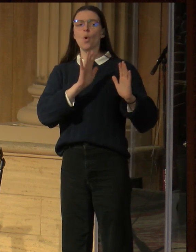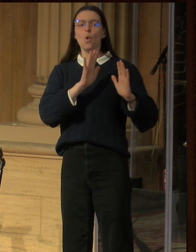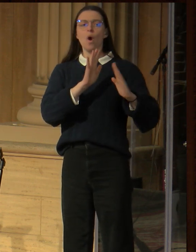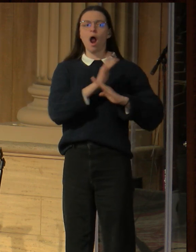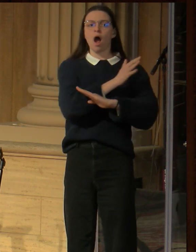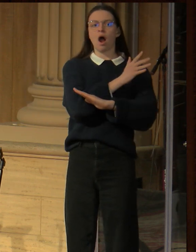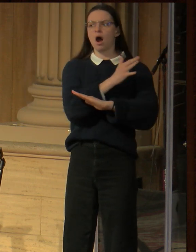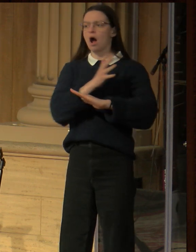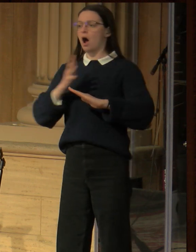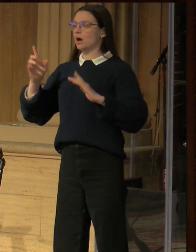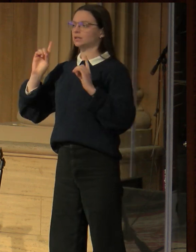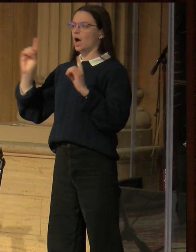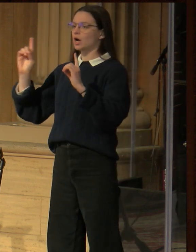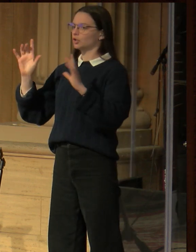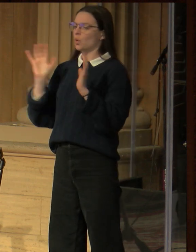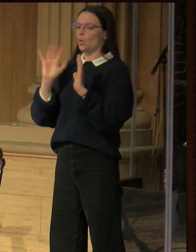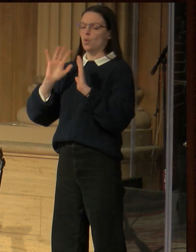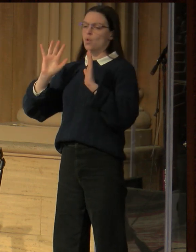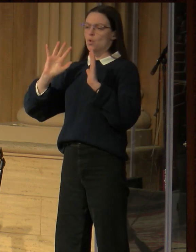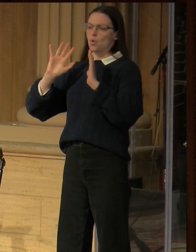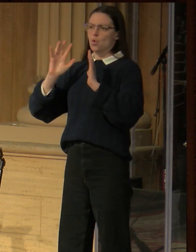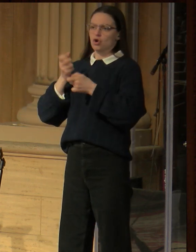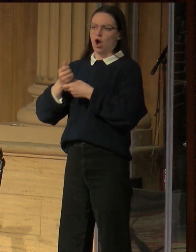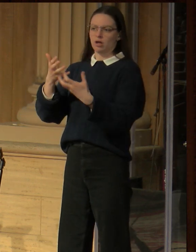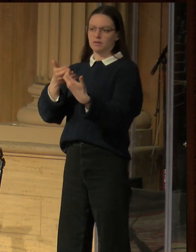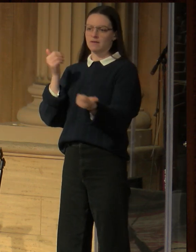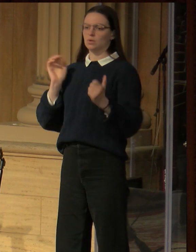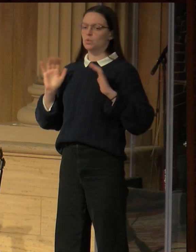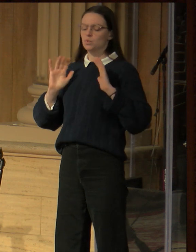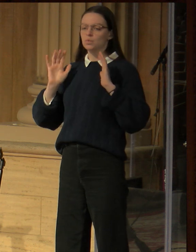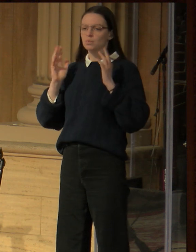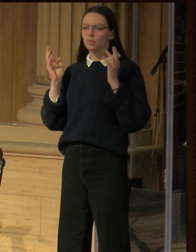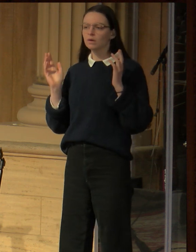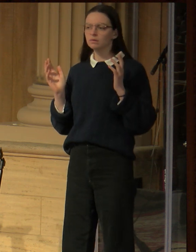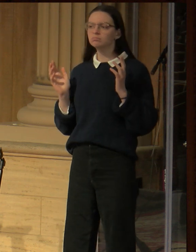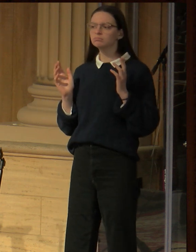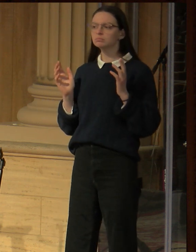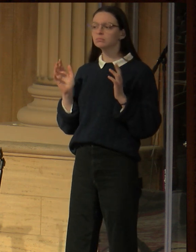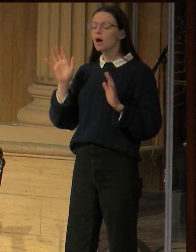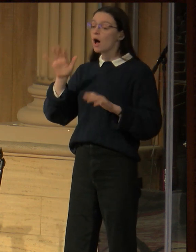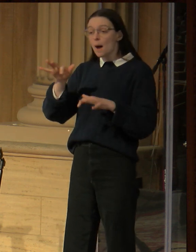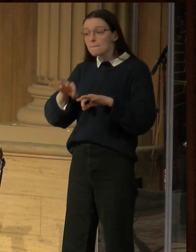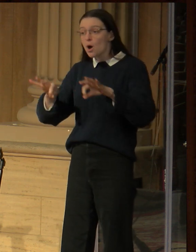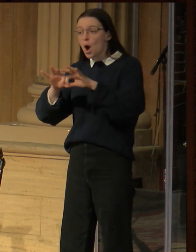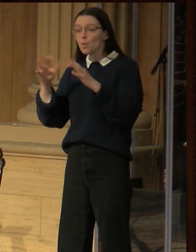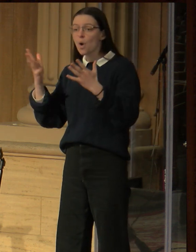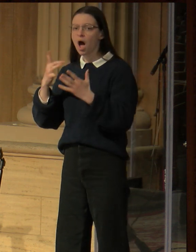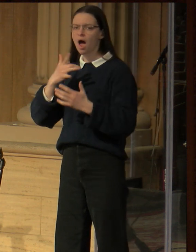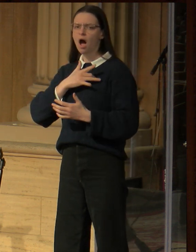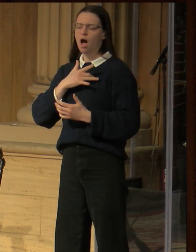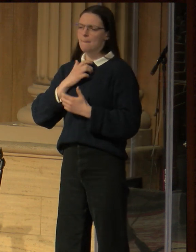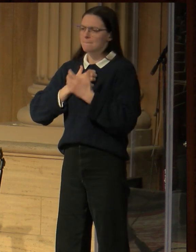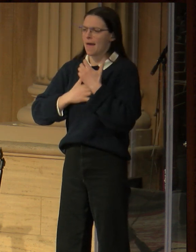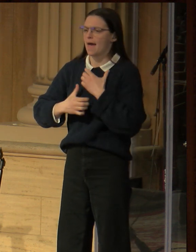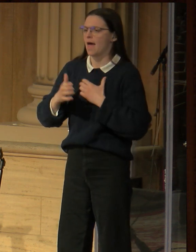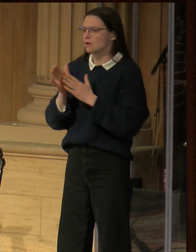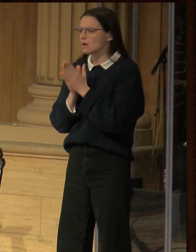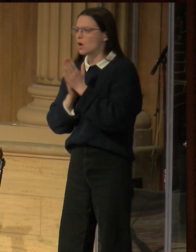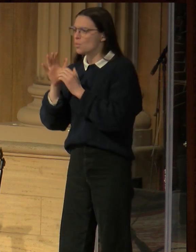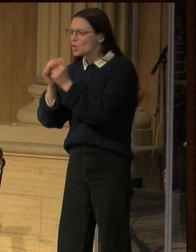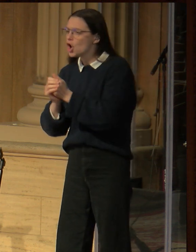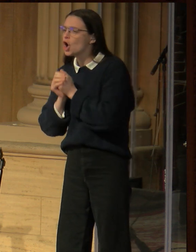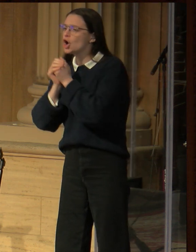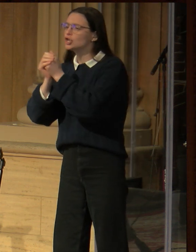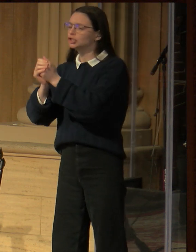doctrine. I mean, it only divides. What matters is passionate worship. What matters is how you live your